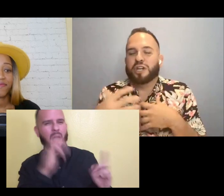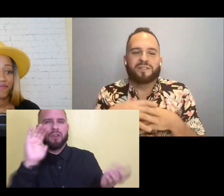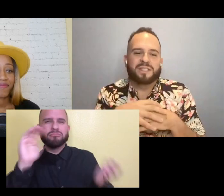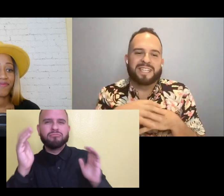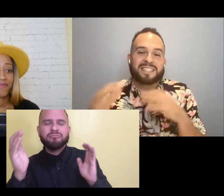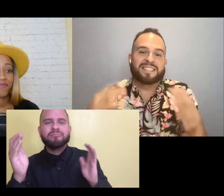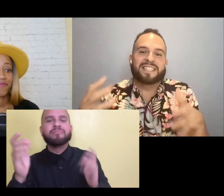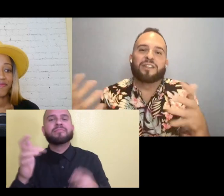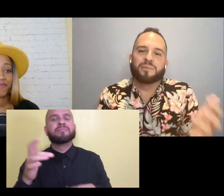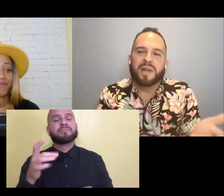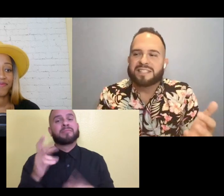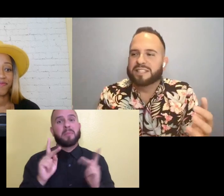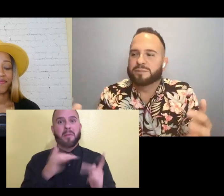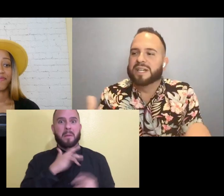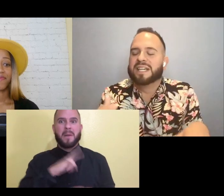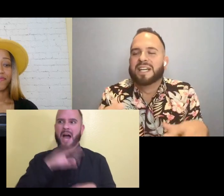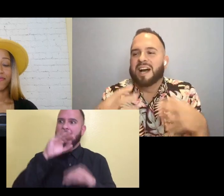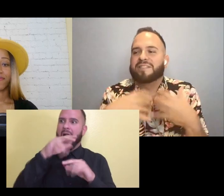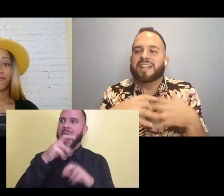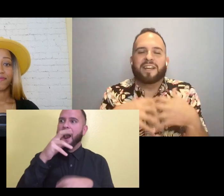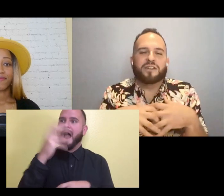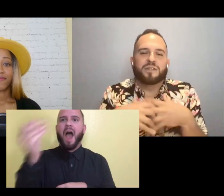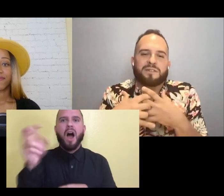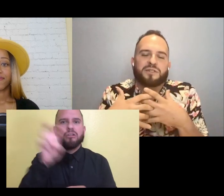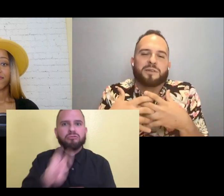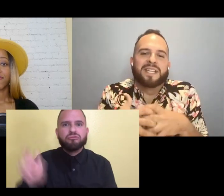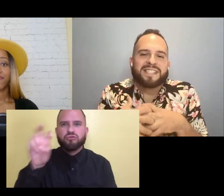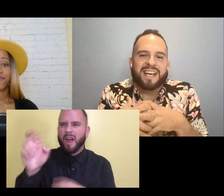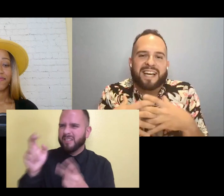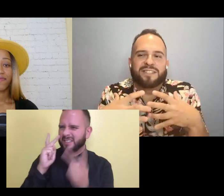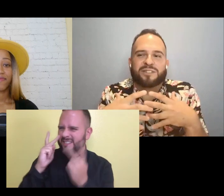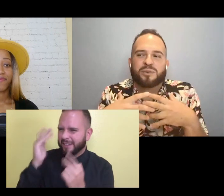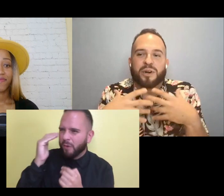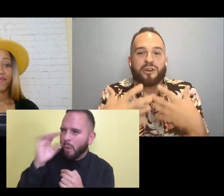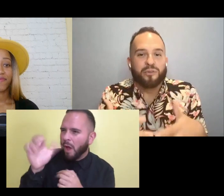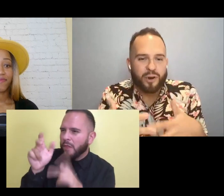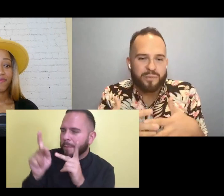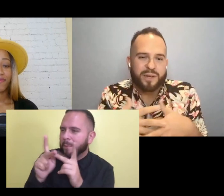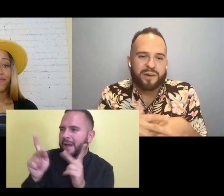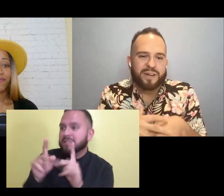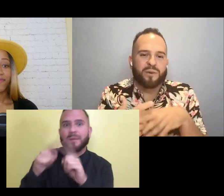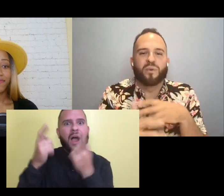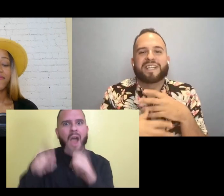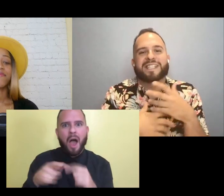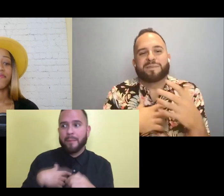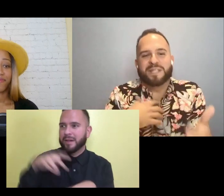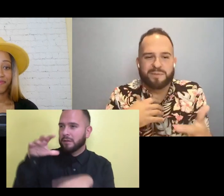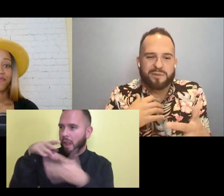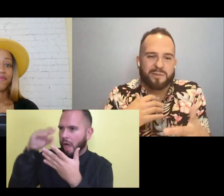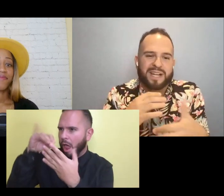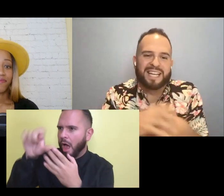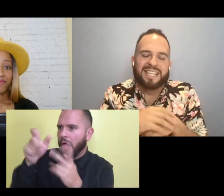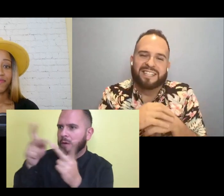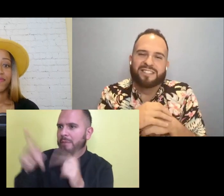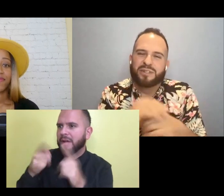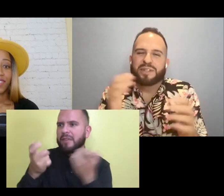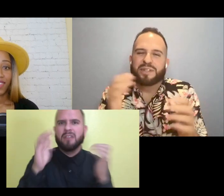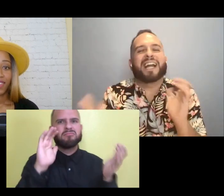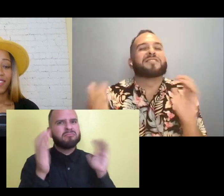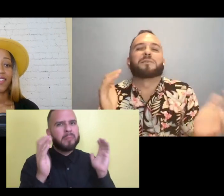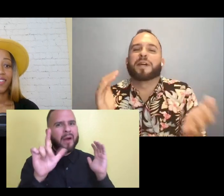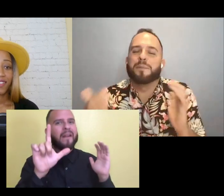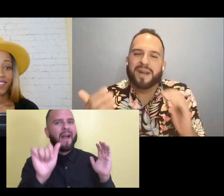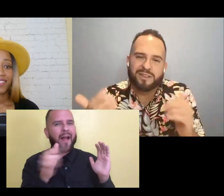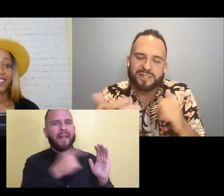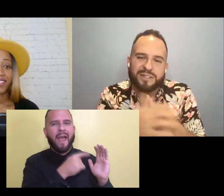going to travel to get to see other places. But I feel like it also gives you some insight as to where you're from, and what does it mean to be from LA? You